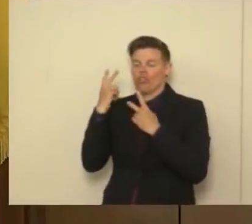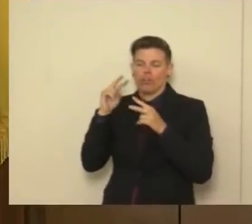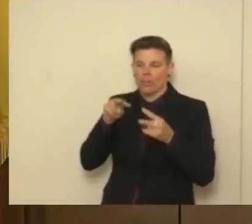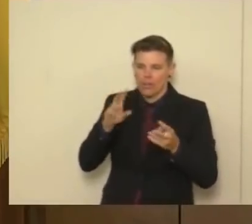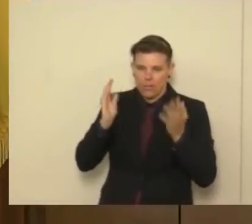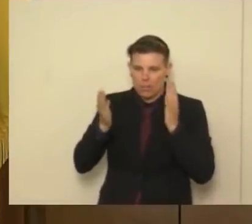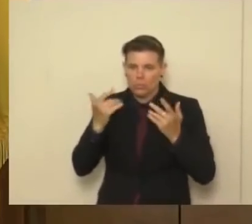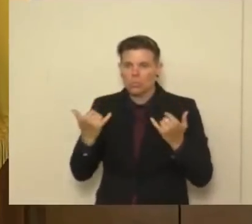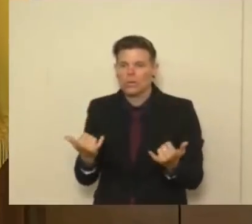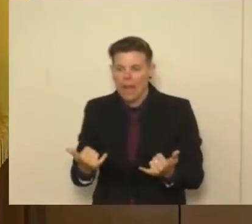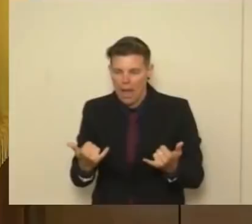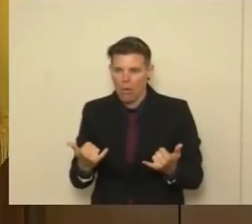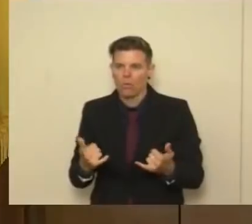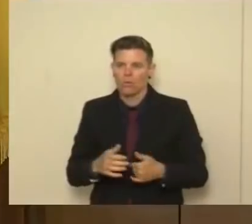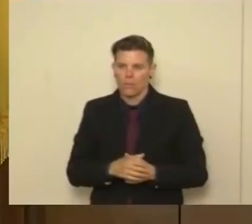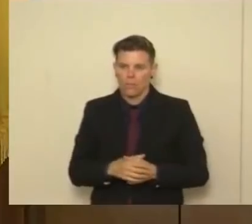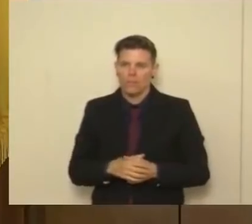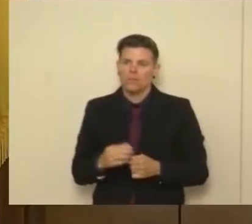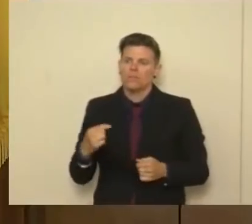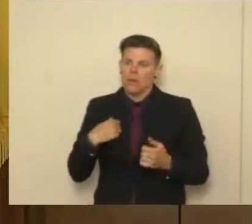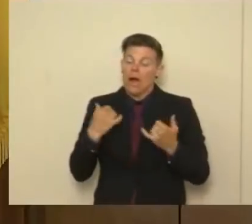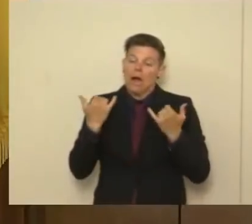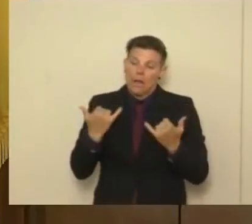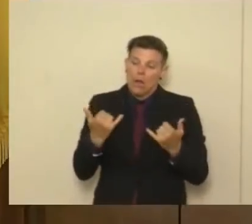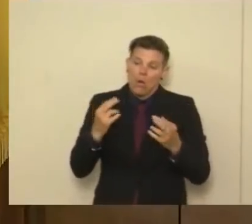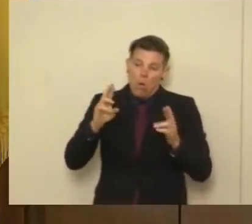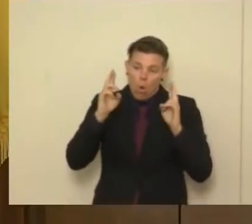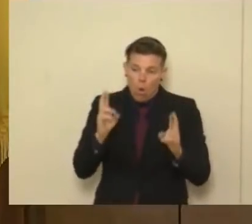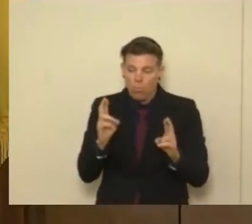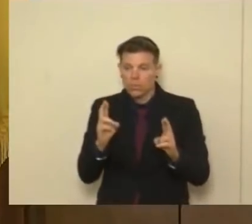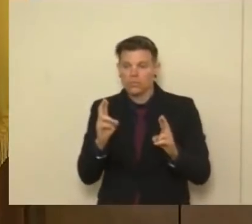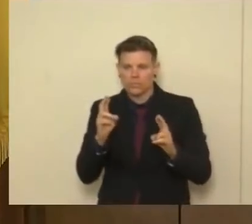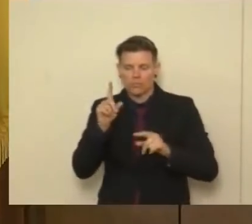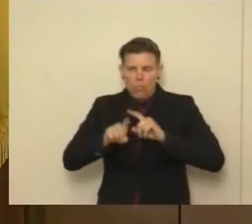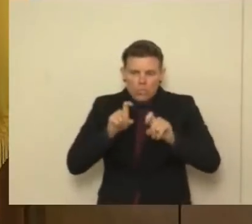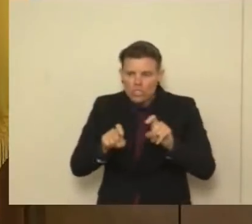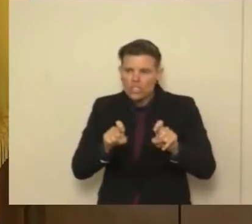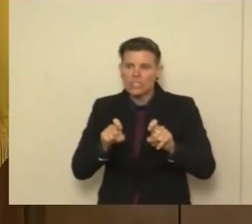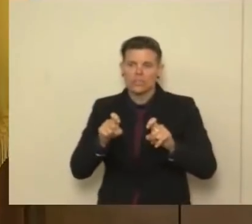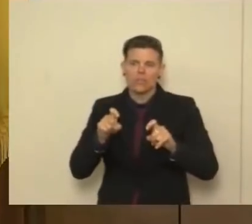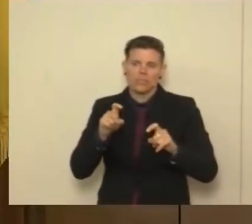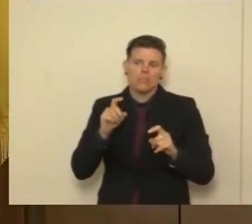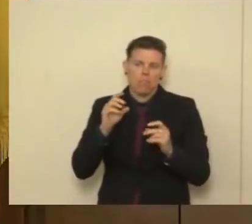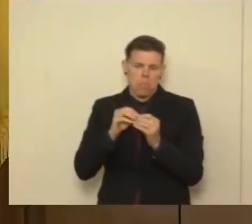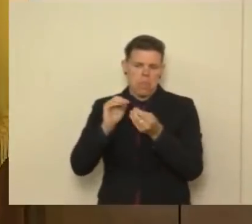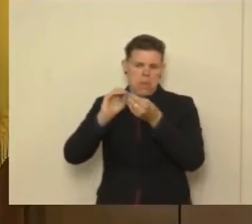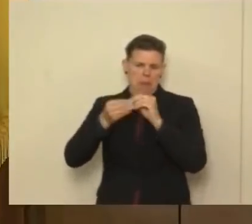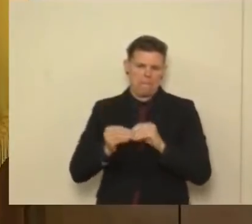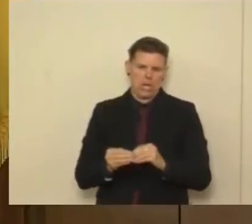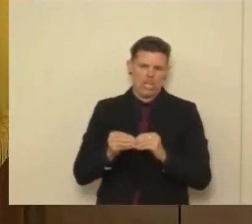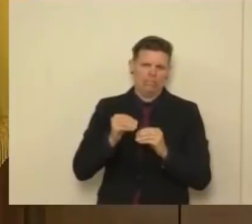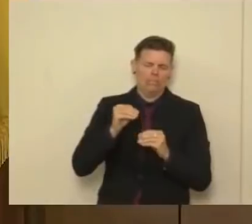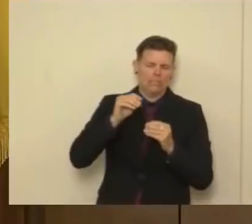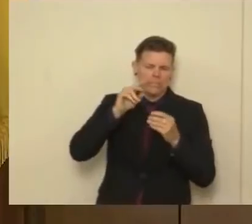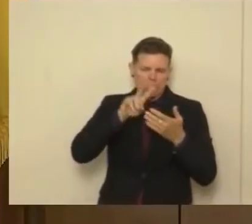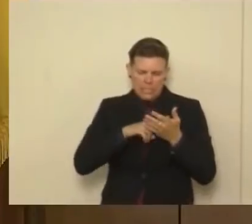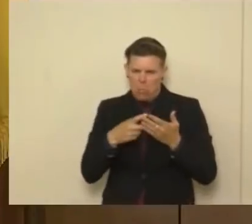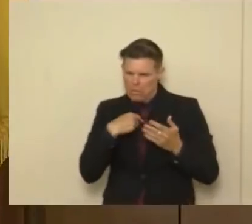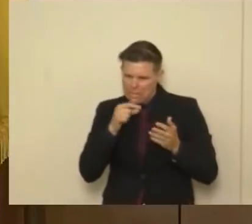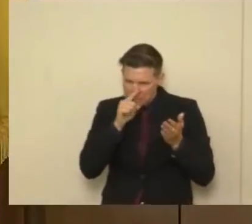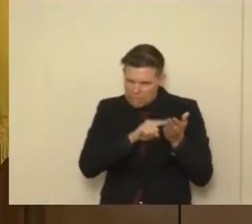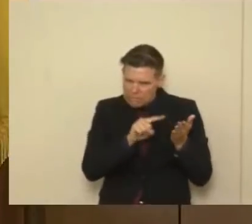hope, provocative data questions that they never take out of a meaningful data set, but to really get a sense about where we